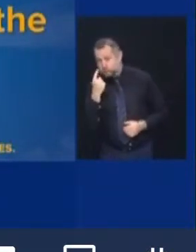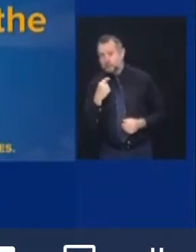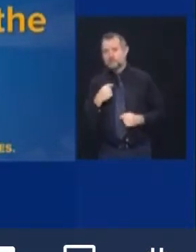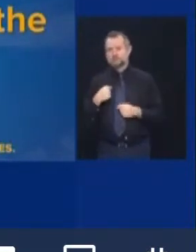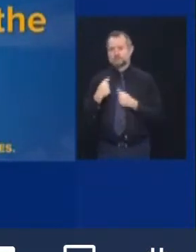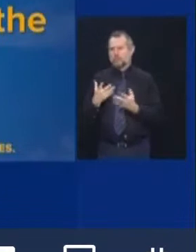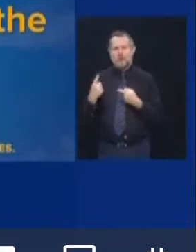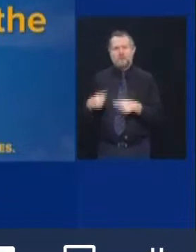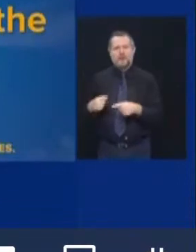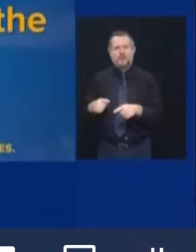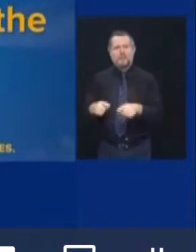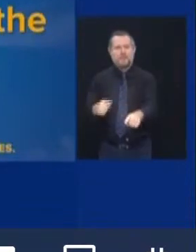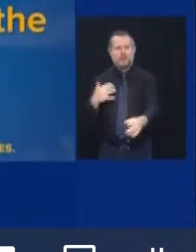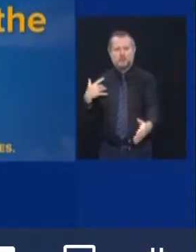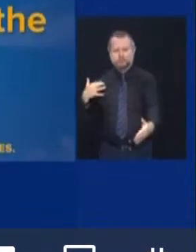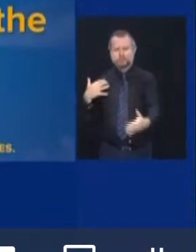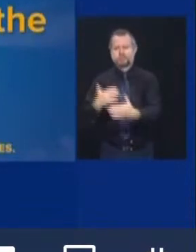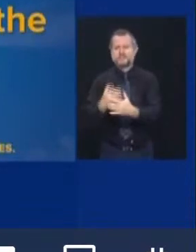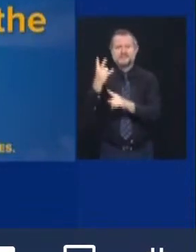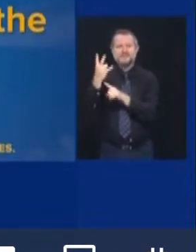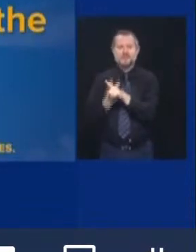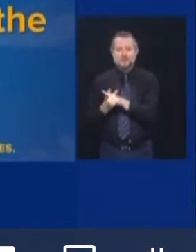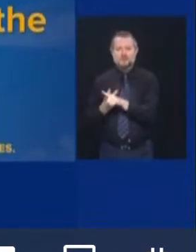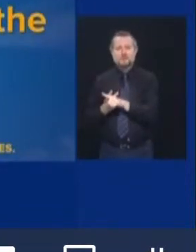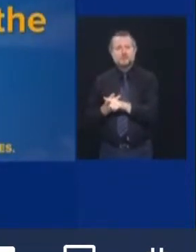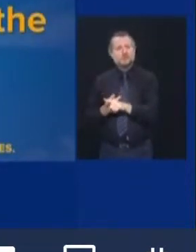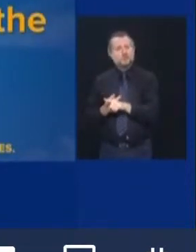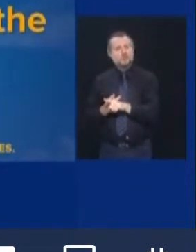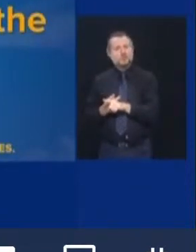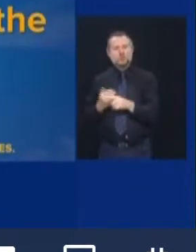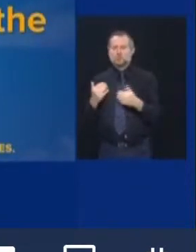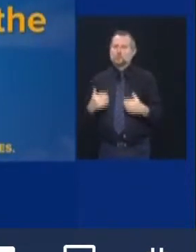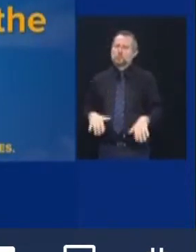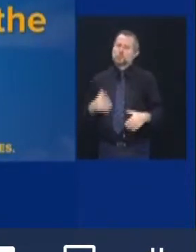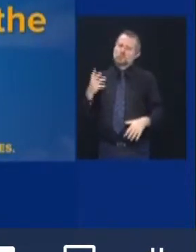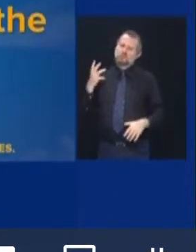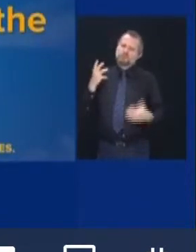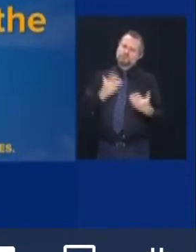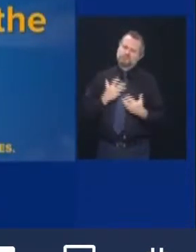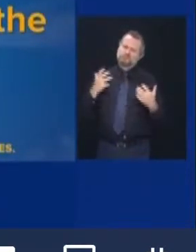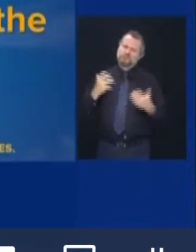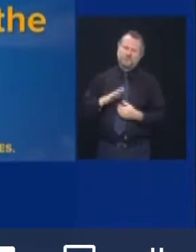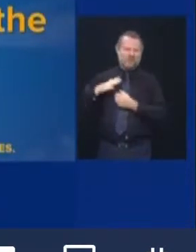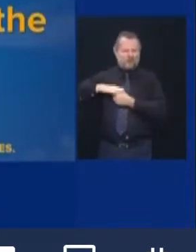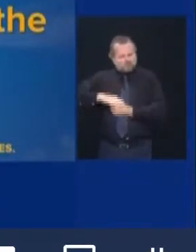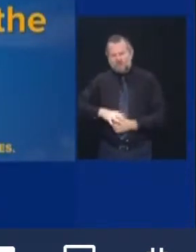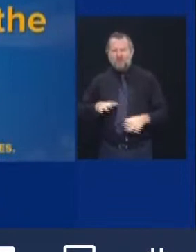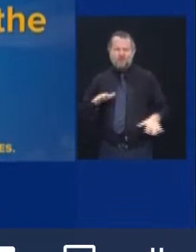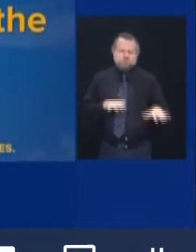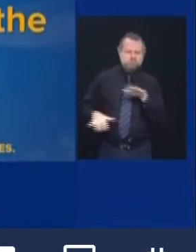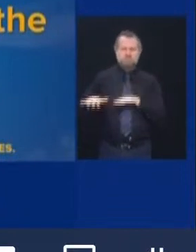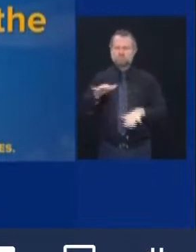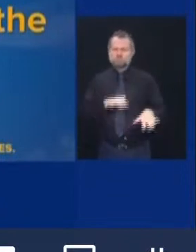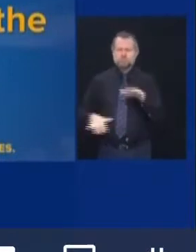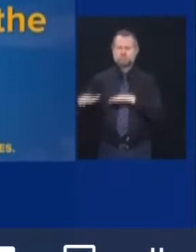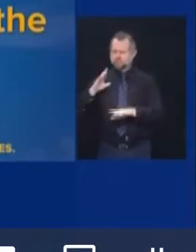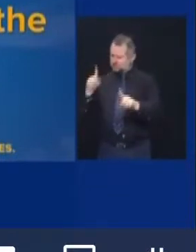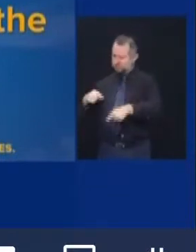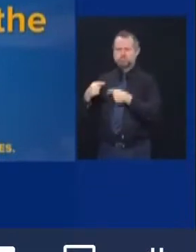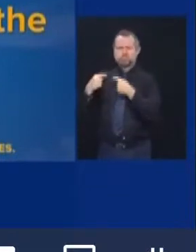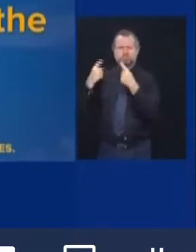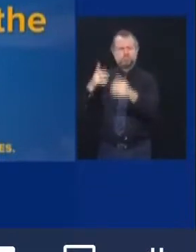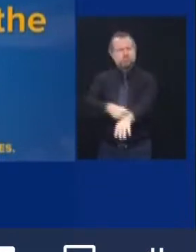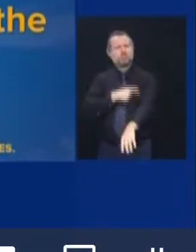so intense, and it's now been so intense for so long. What we do should